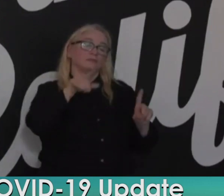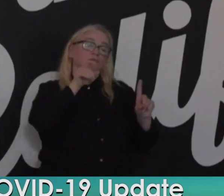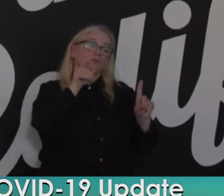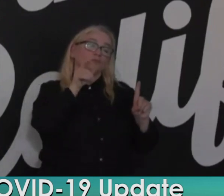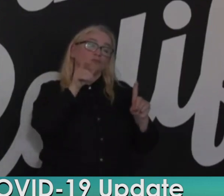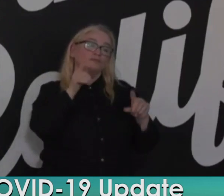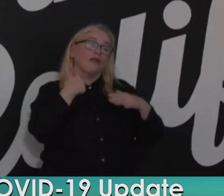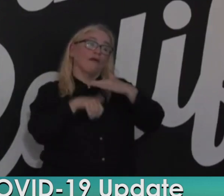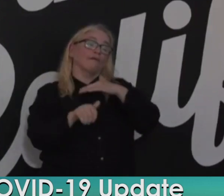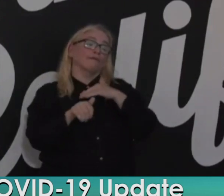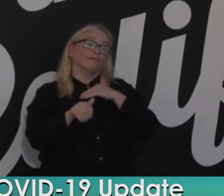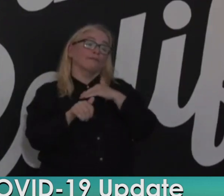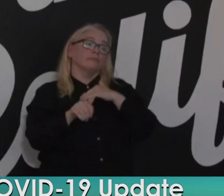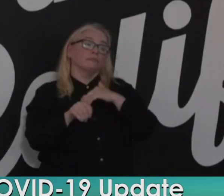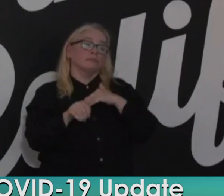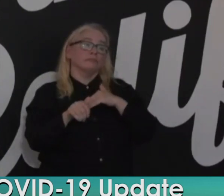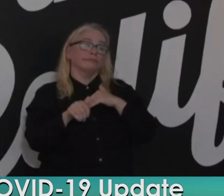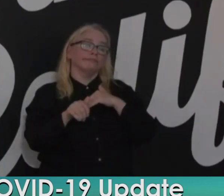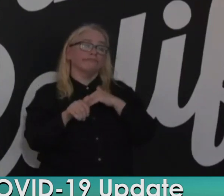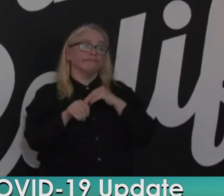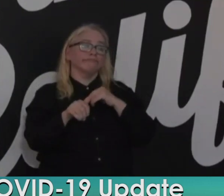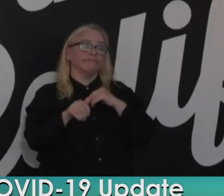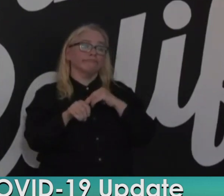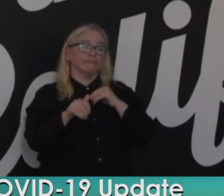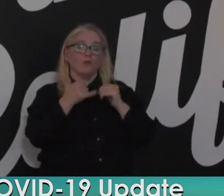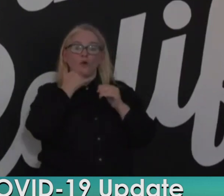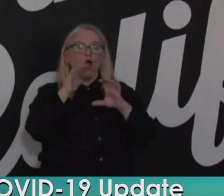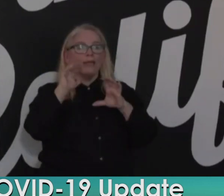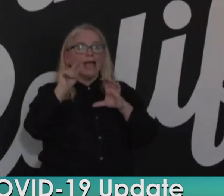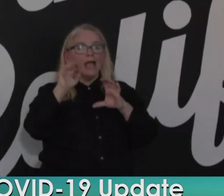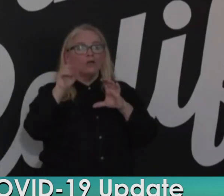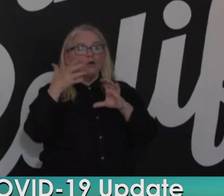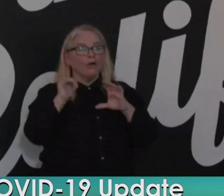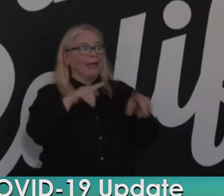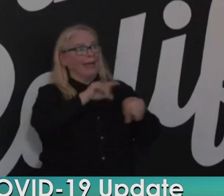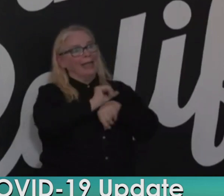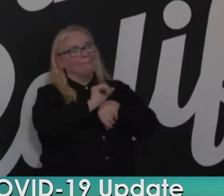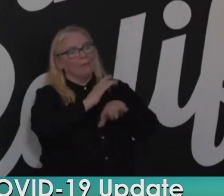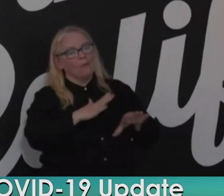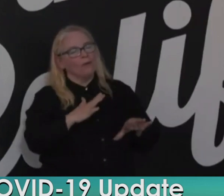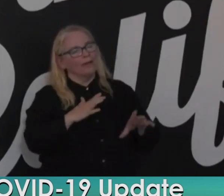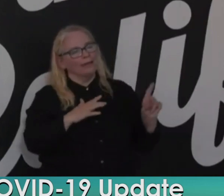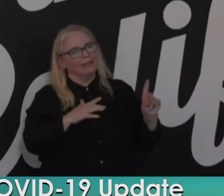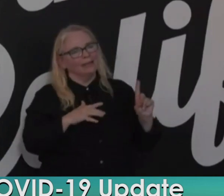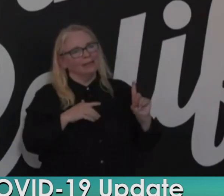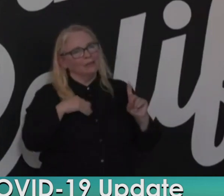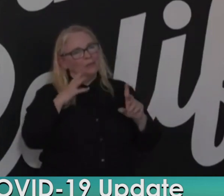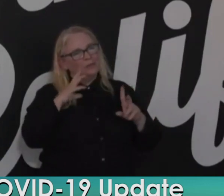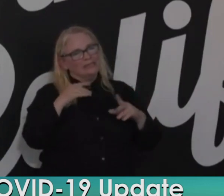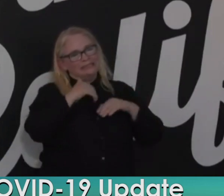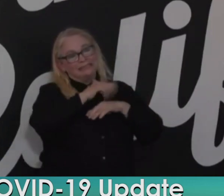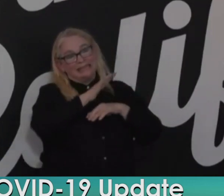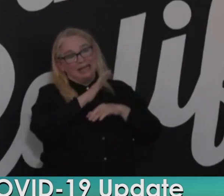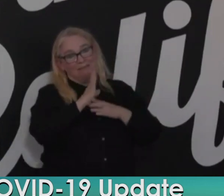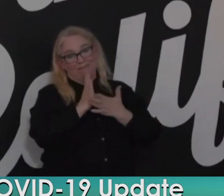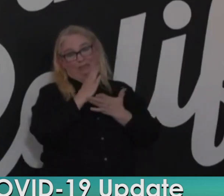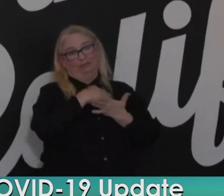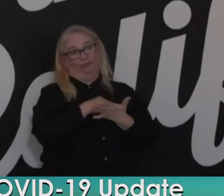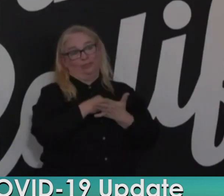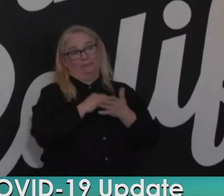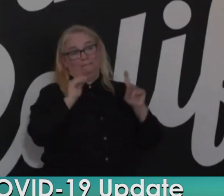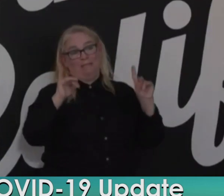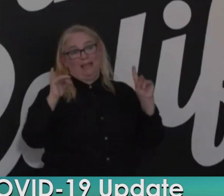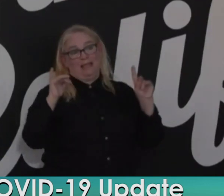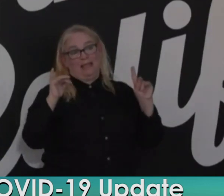recommendations to get more personnel and staff. The budget that I'll be submitting as the May revise on May